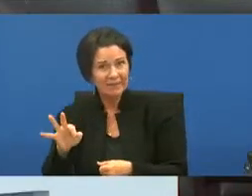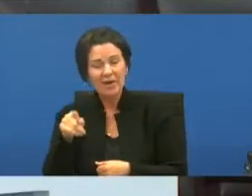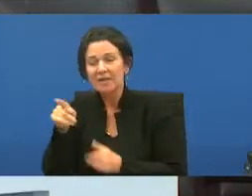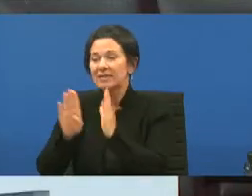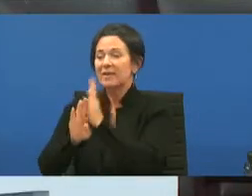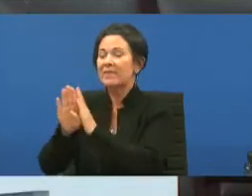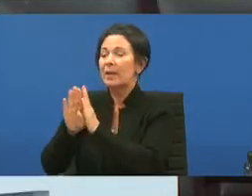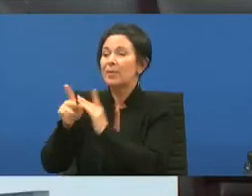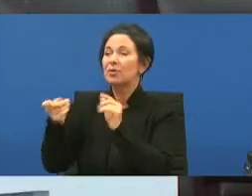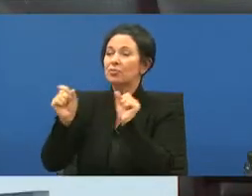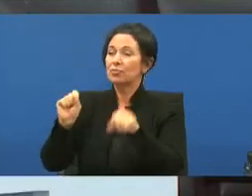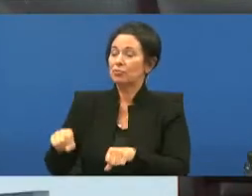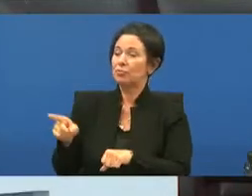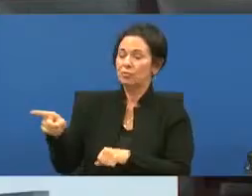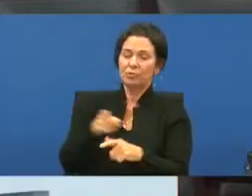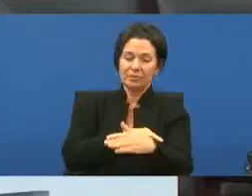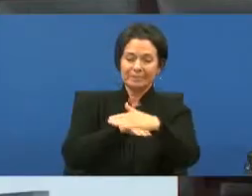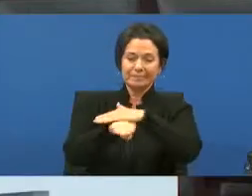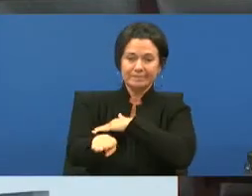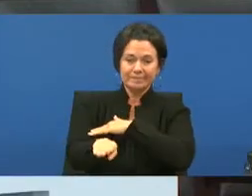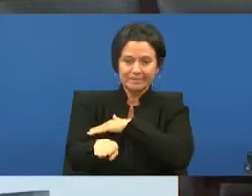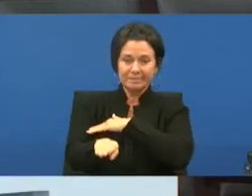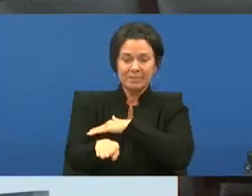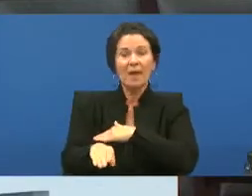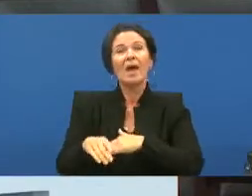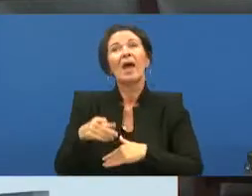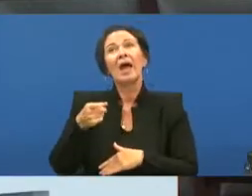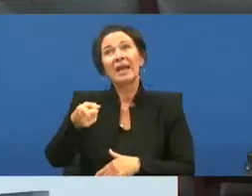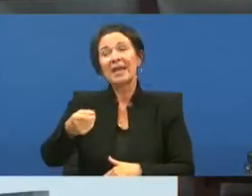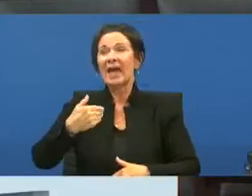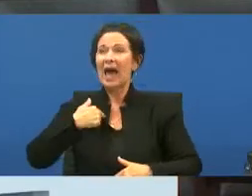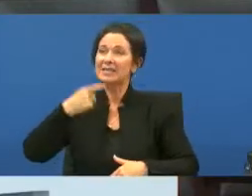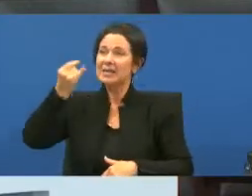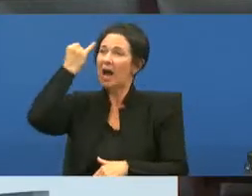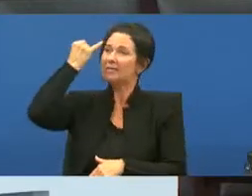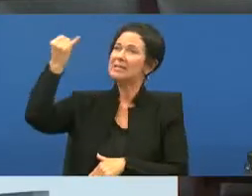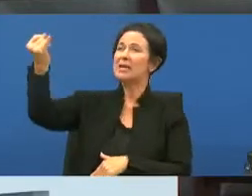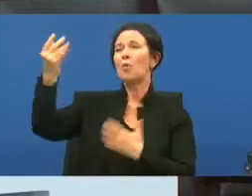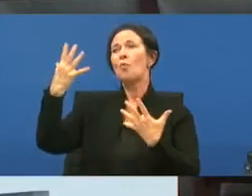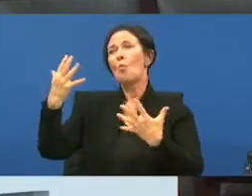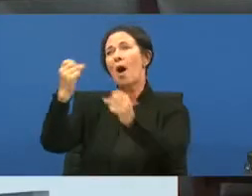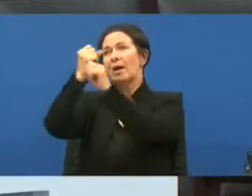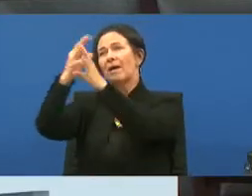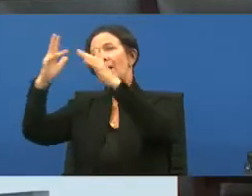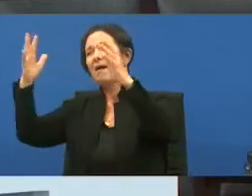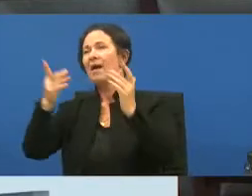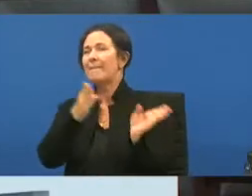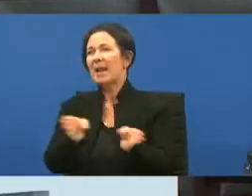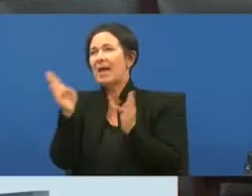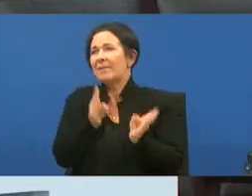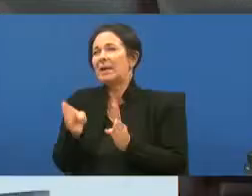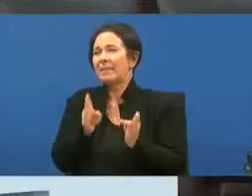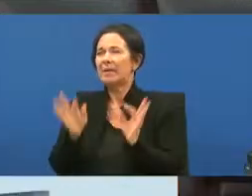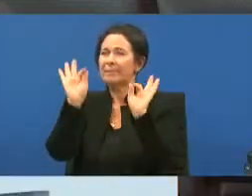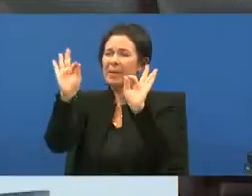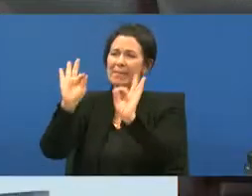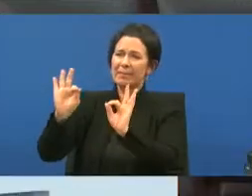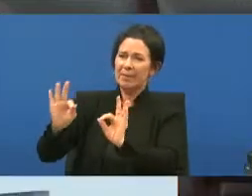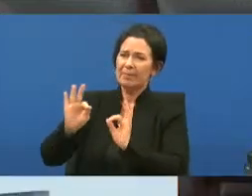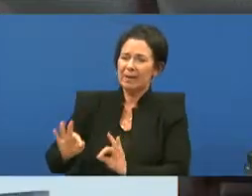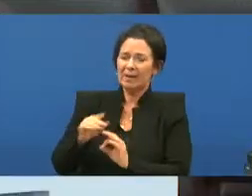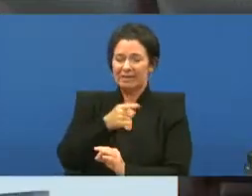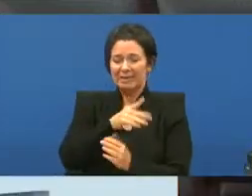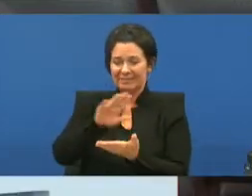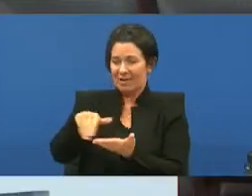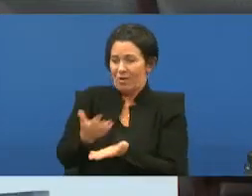developer could go in and he has a hypothesis of all these great plans, everything, all of information he put